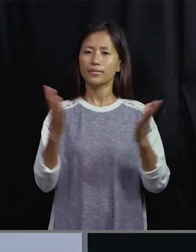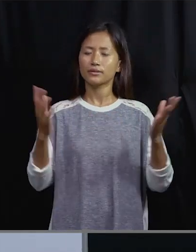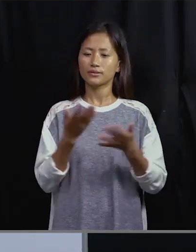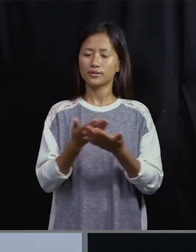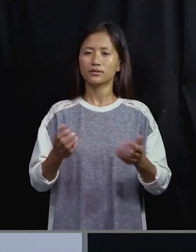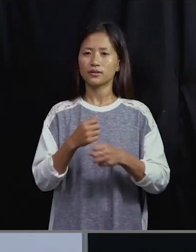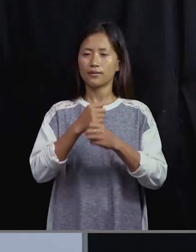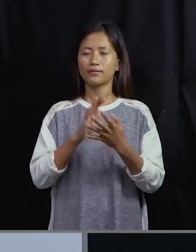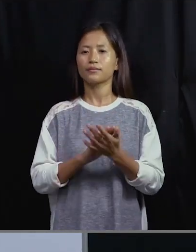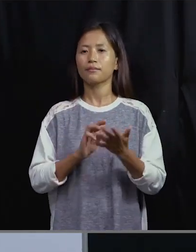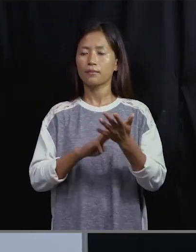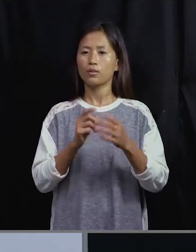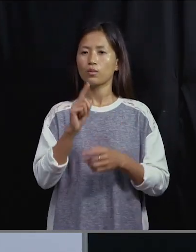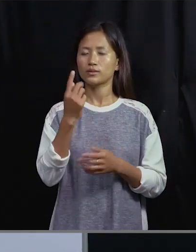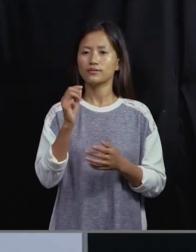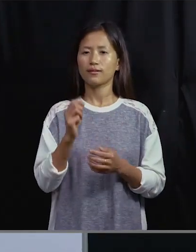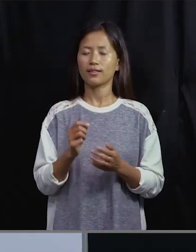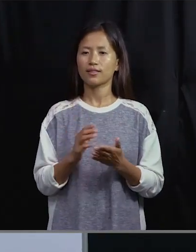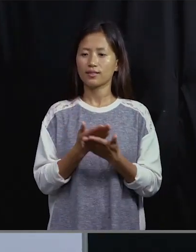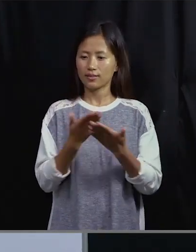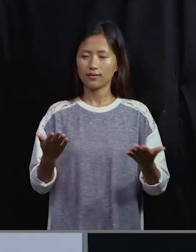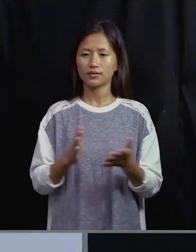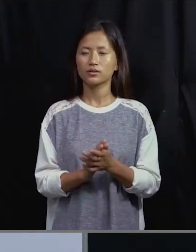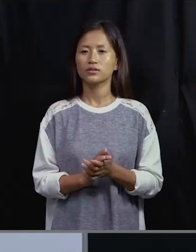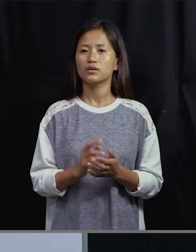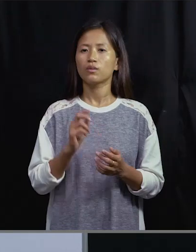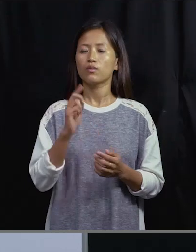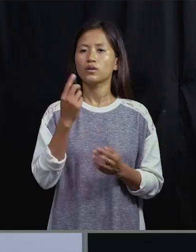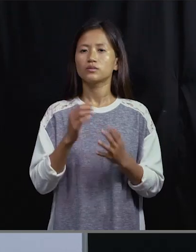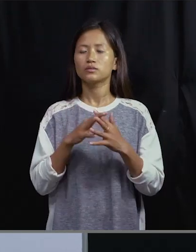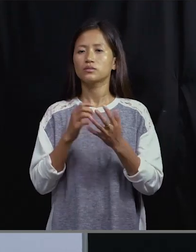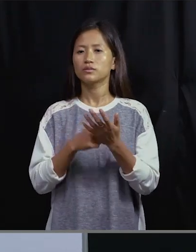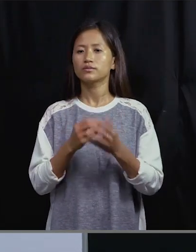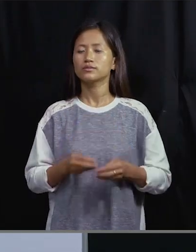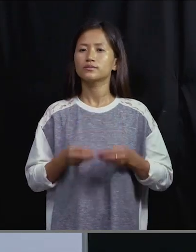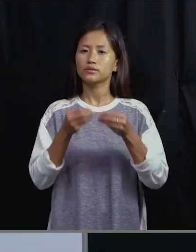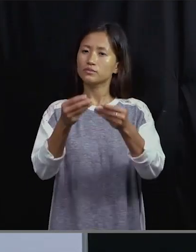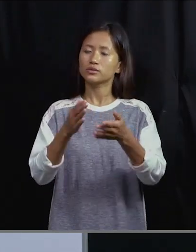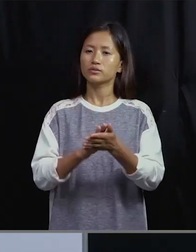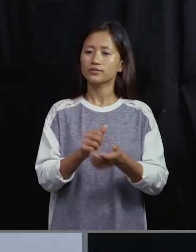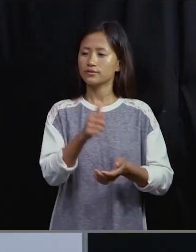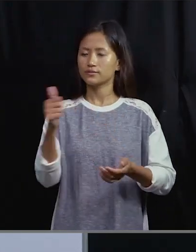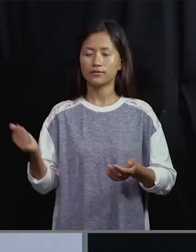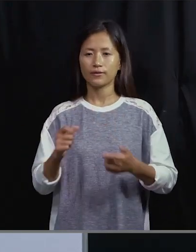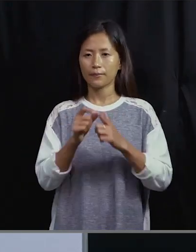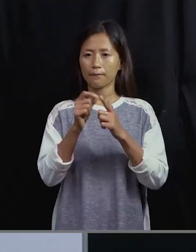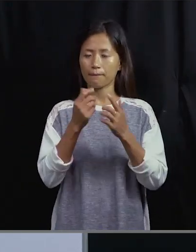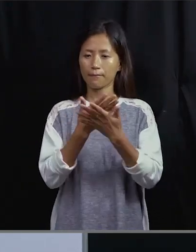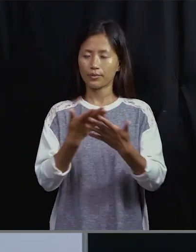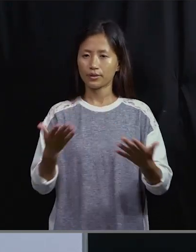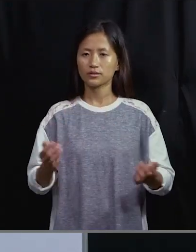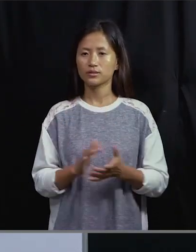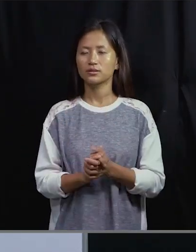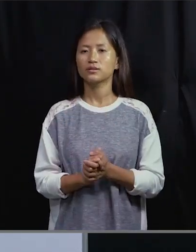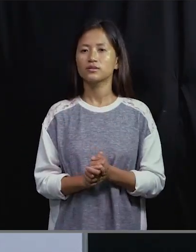manufactured out of one thing. That means what? One raw material is used in order to produce different product. One raw material is